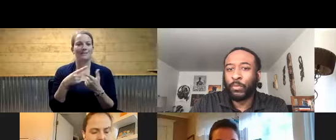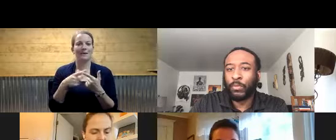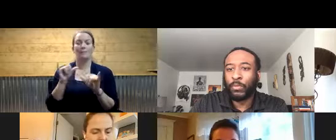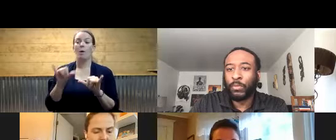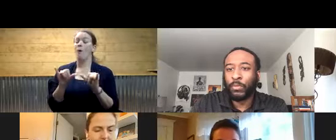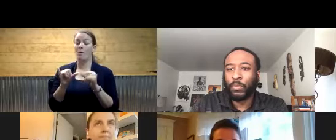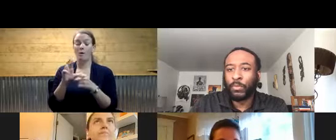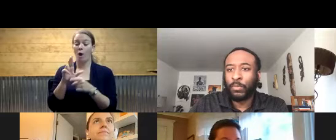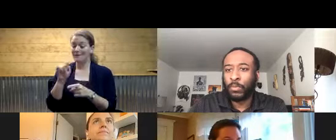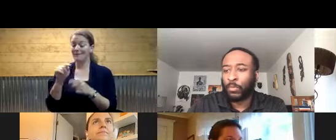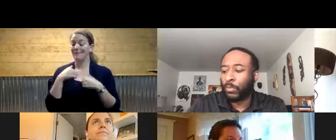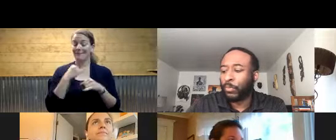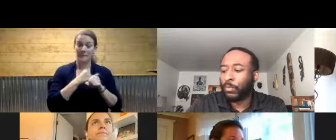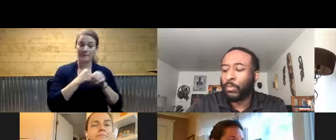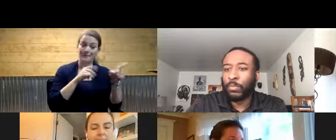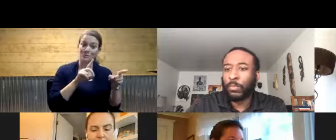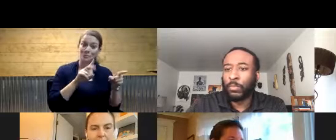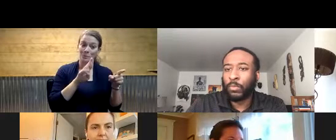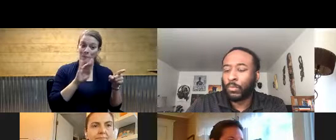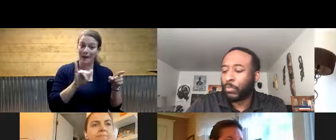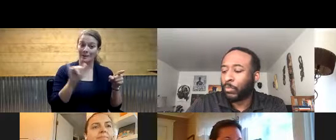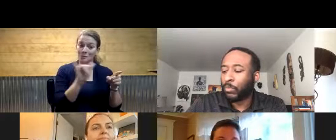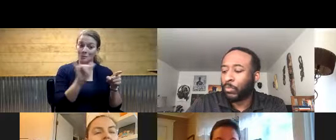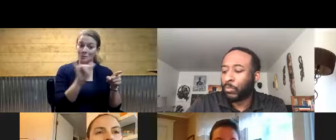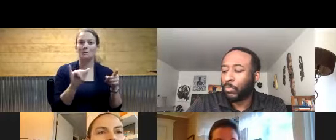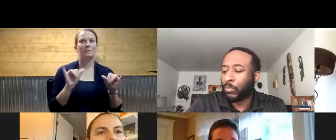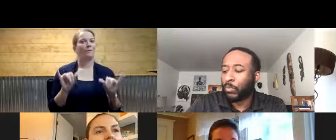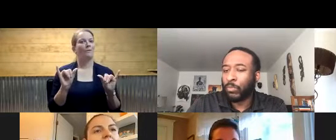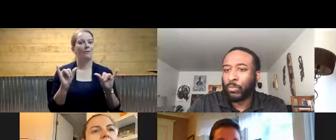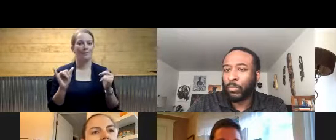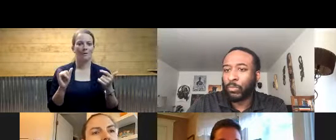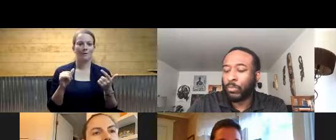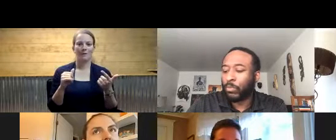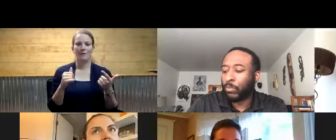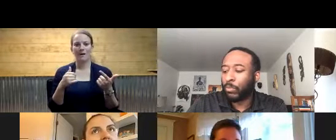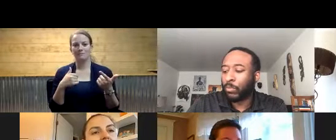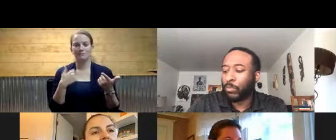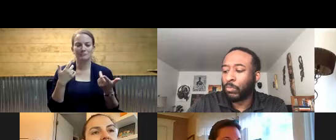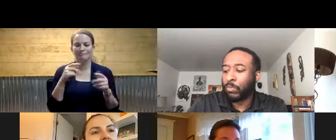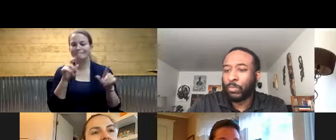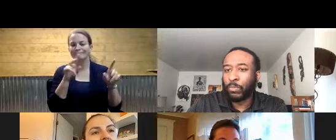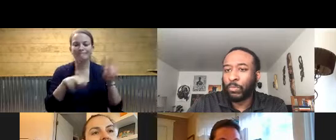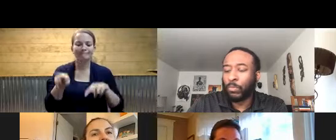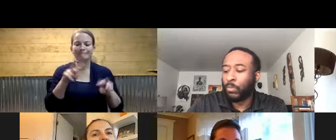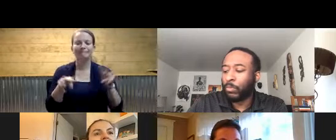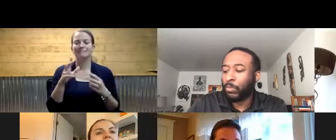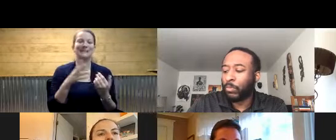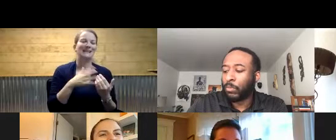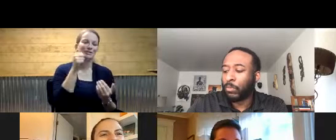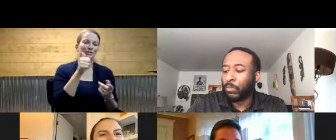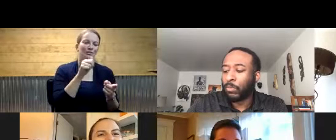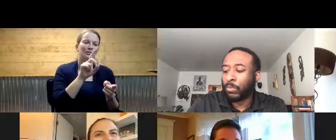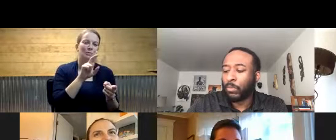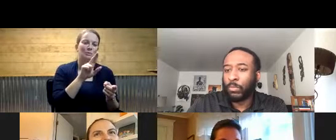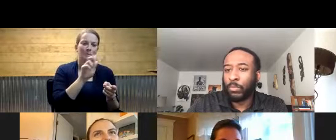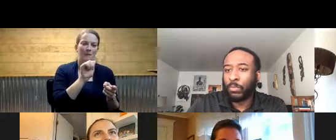and everything. And initially, I was like, okay, let me just join the campus for you because it was just easier and whatnot. And then when I